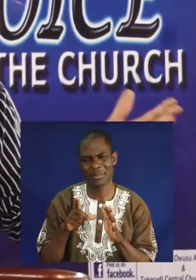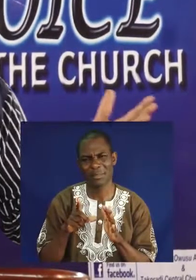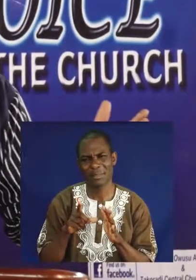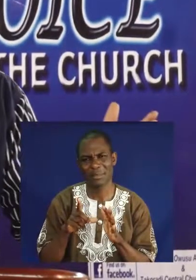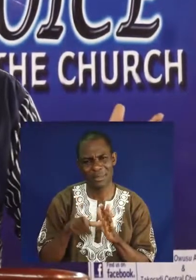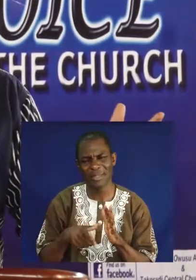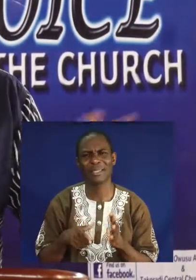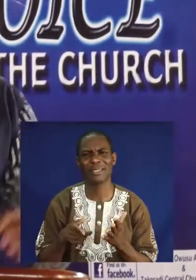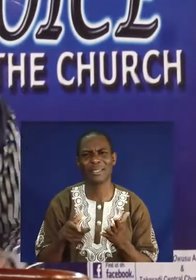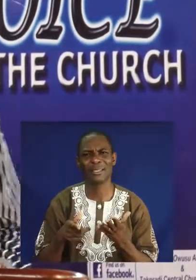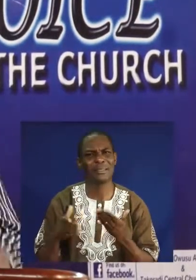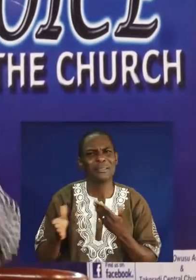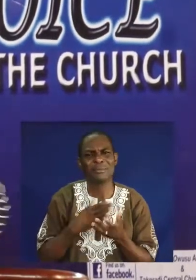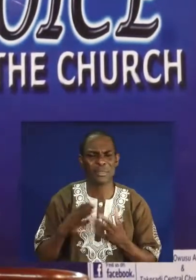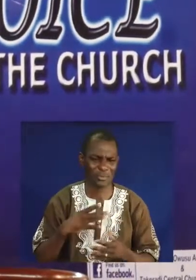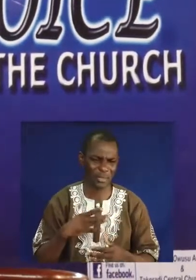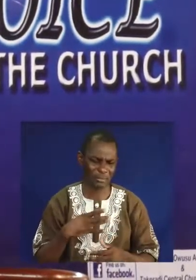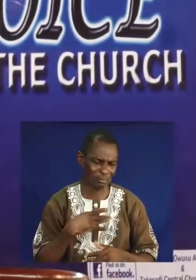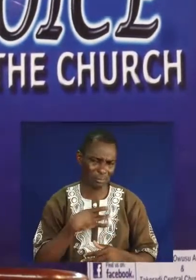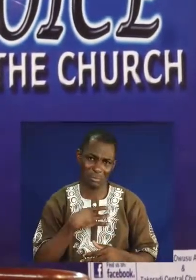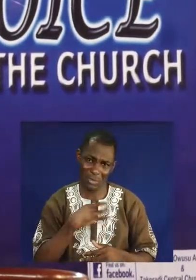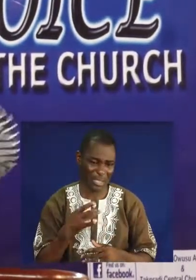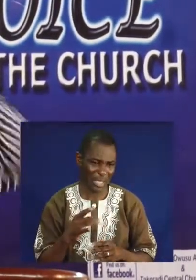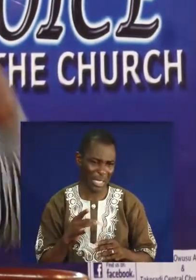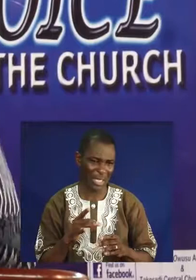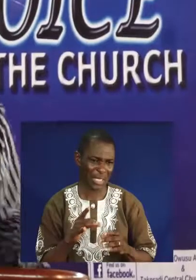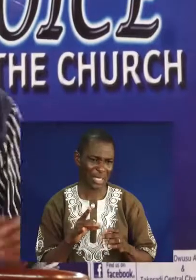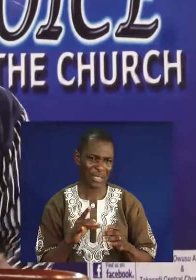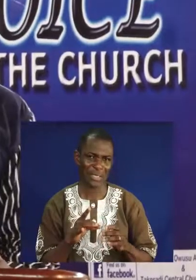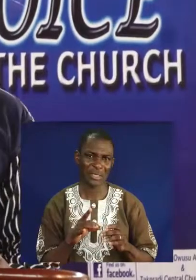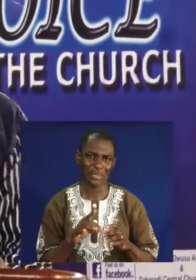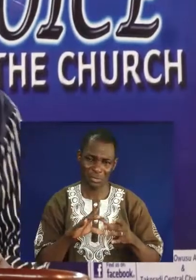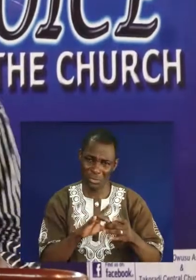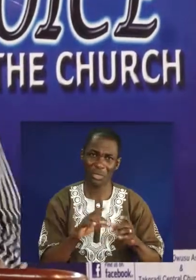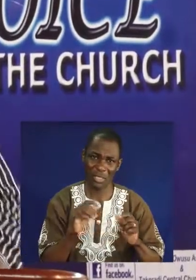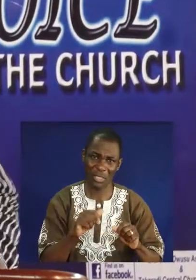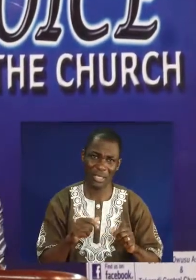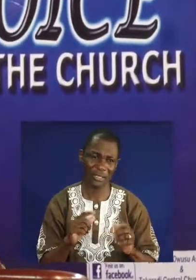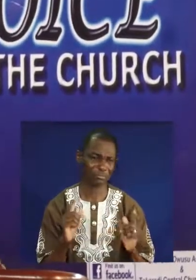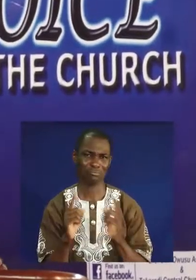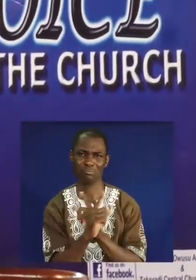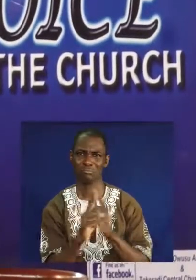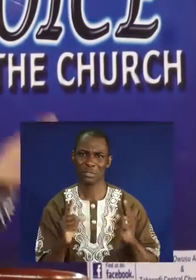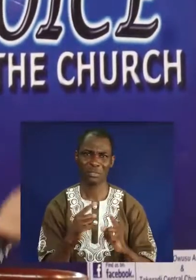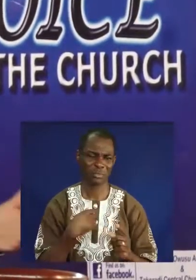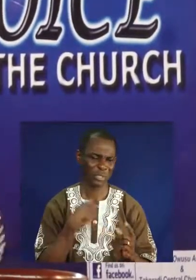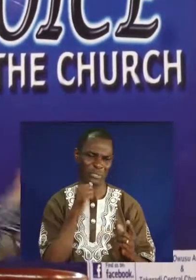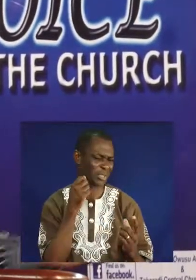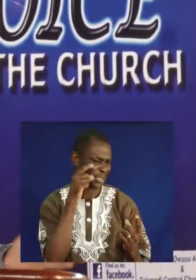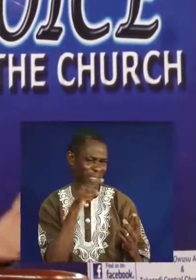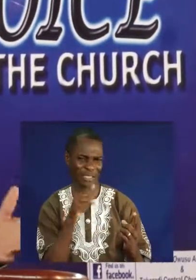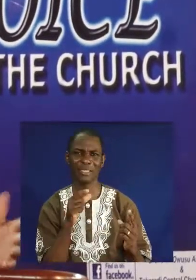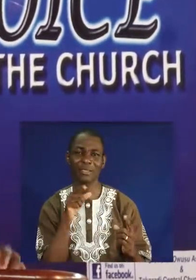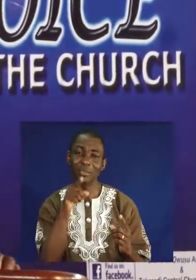walk crawl. I knew a crass and me will be a coach man, so me will be quiet car and with your maintenance aircraft. Maintenance one to us, eh?